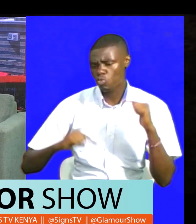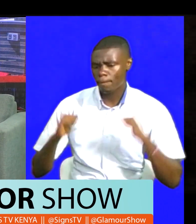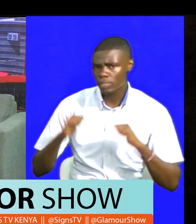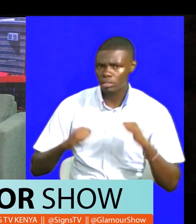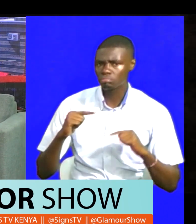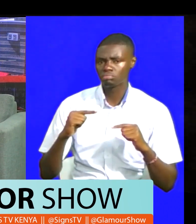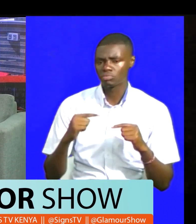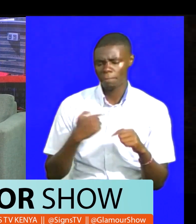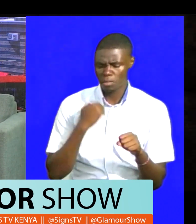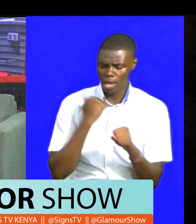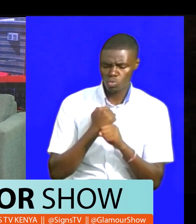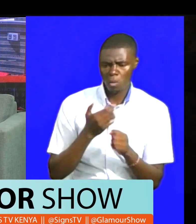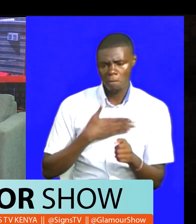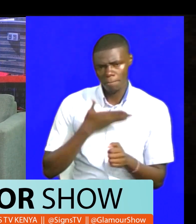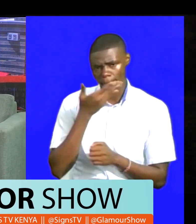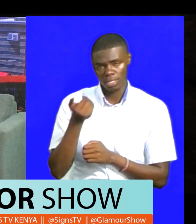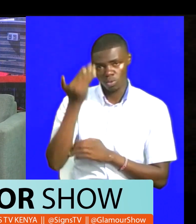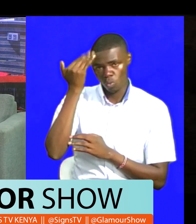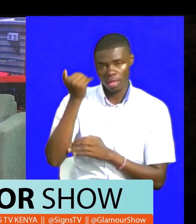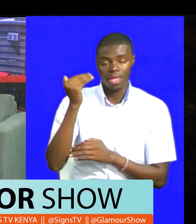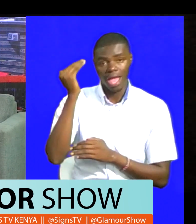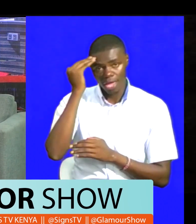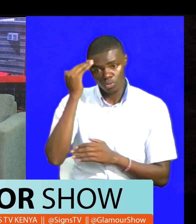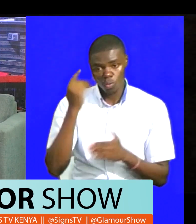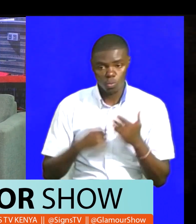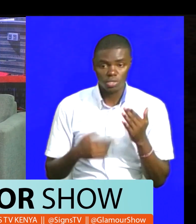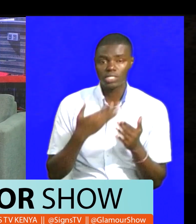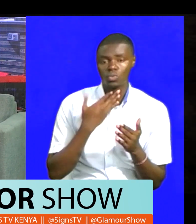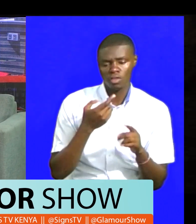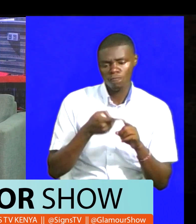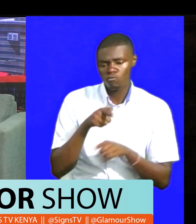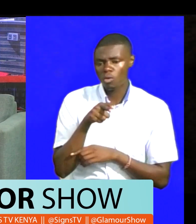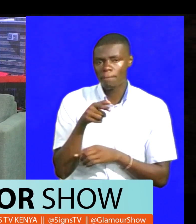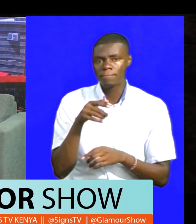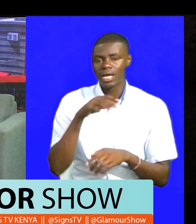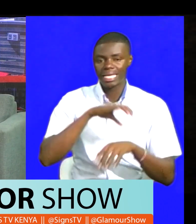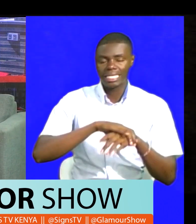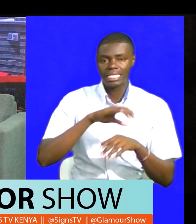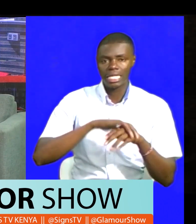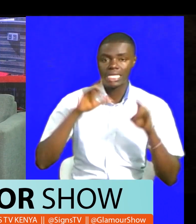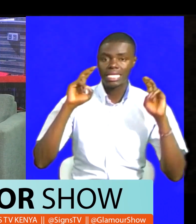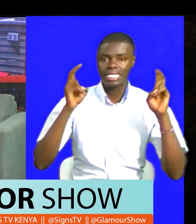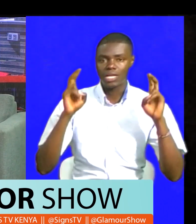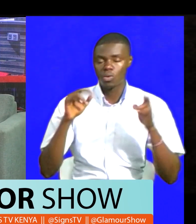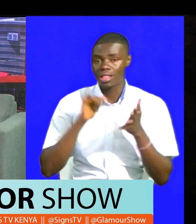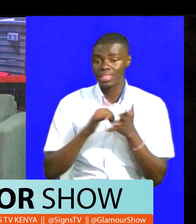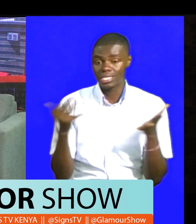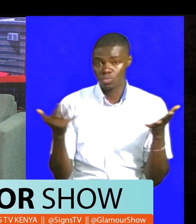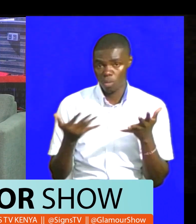competition, I actually do my best because I know what it wants. Because from earning this title, that is where